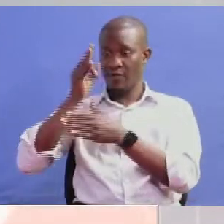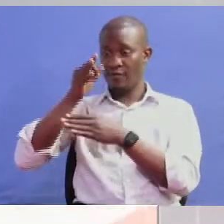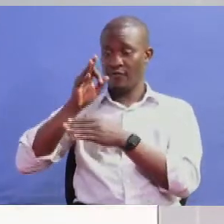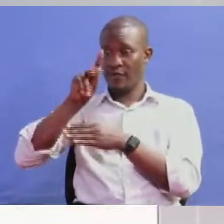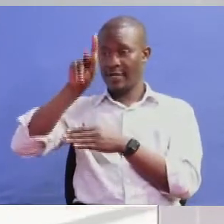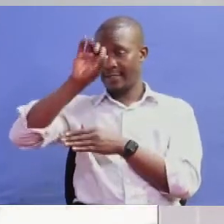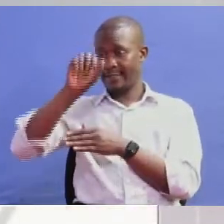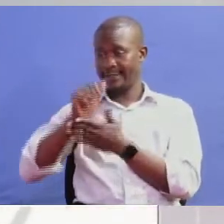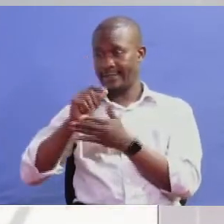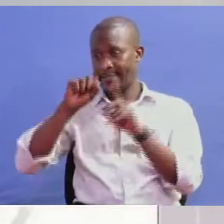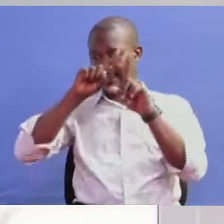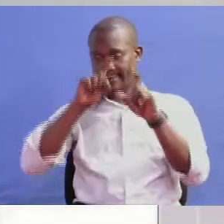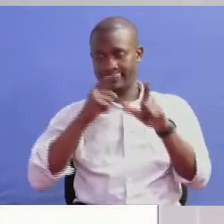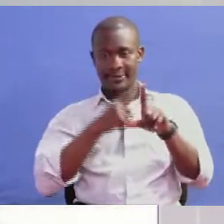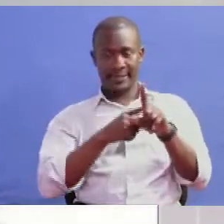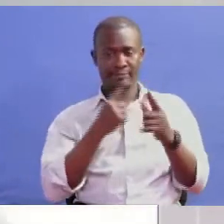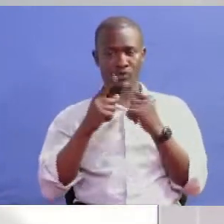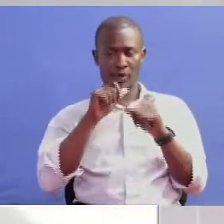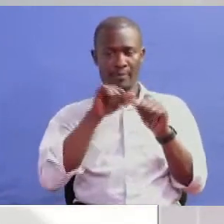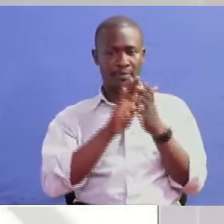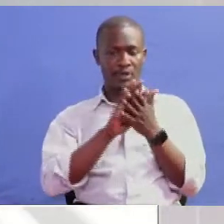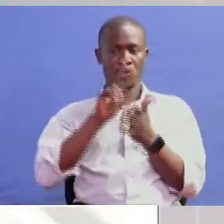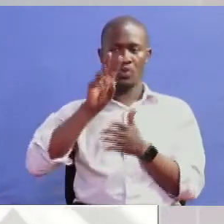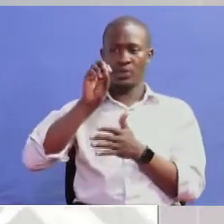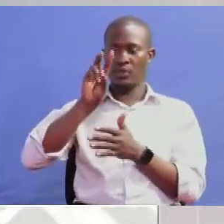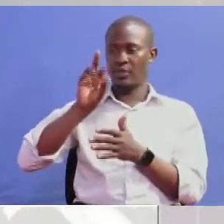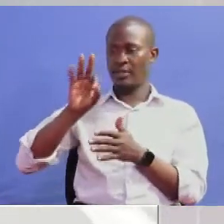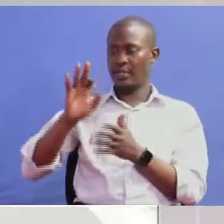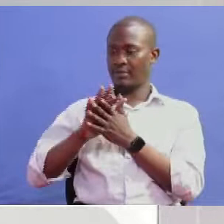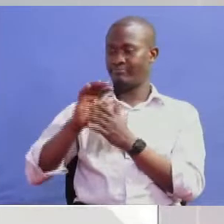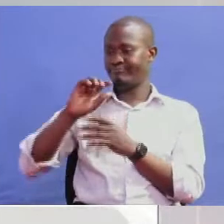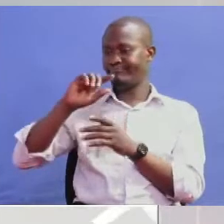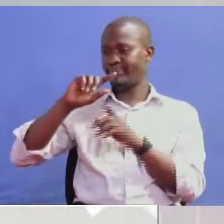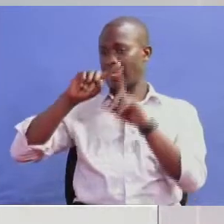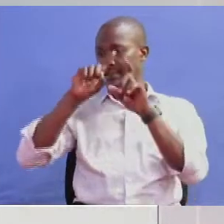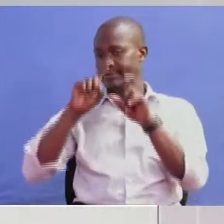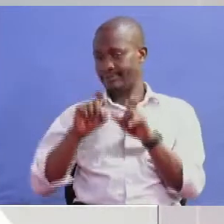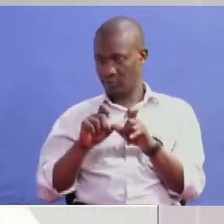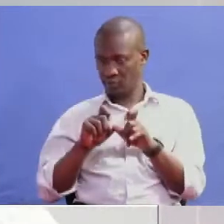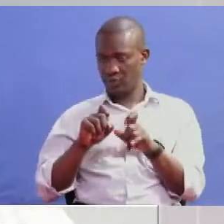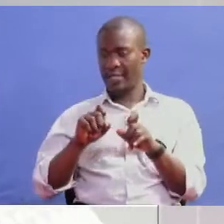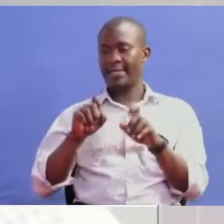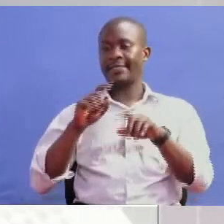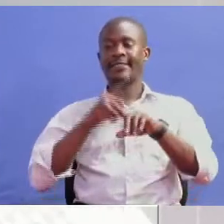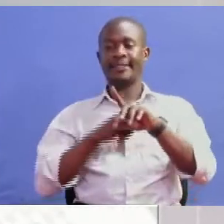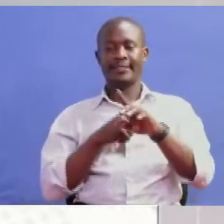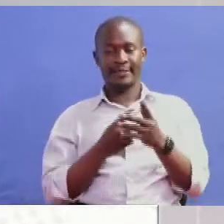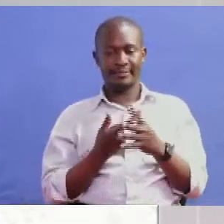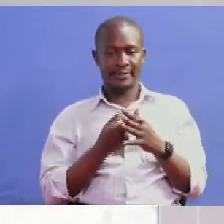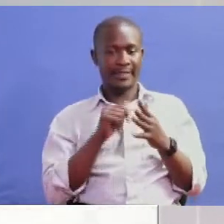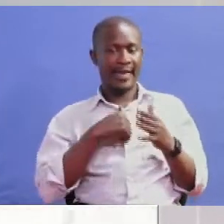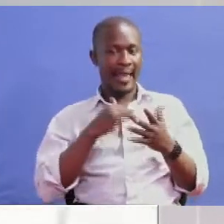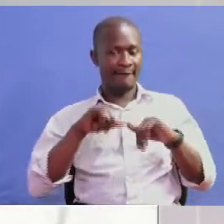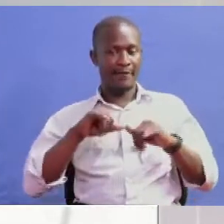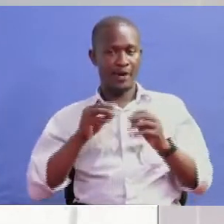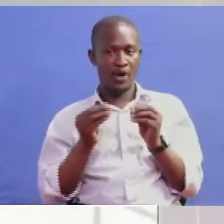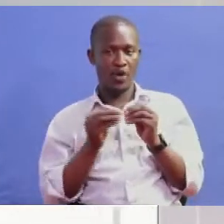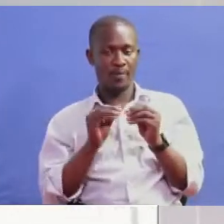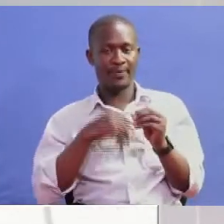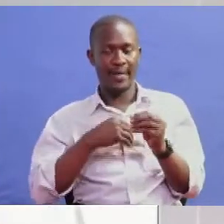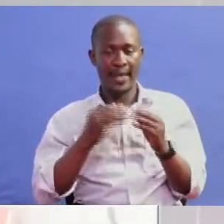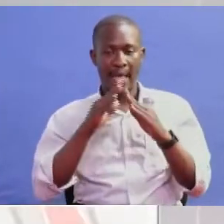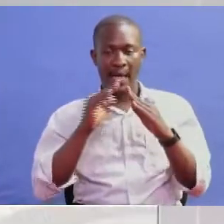examinations. While speaking during the 2023 National Examination Season launch that was held at the new Mitihani House on